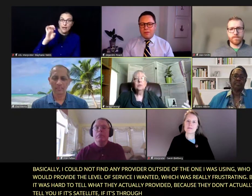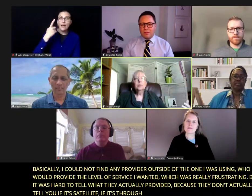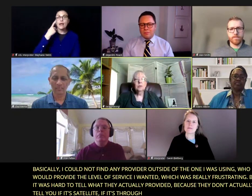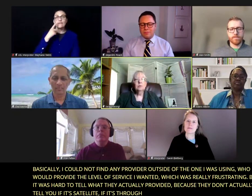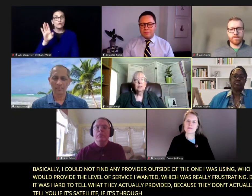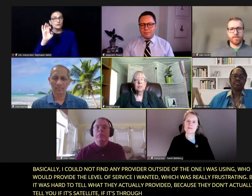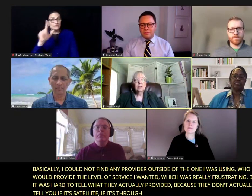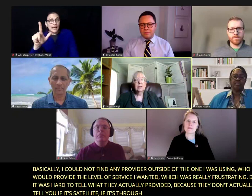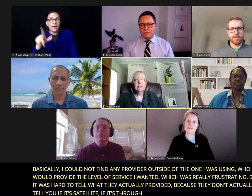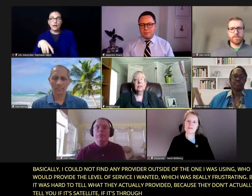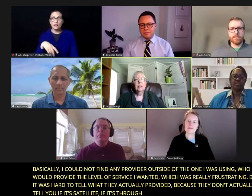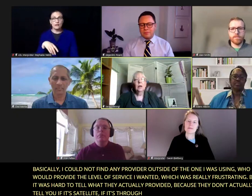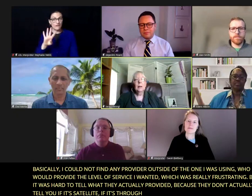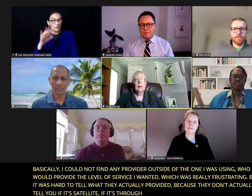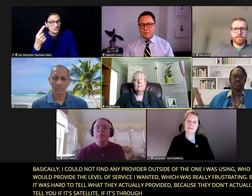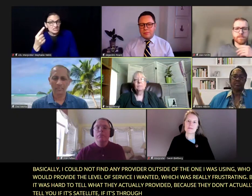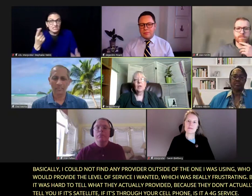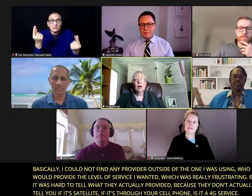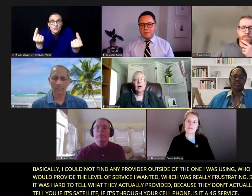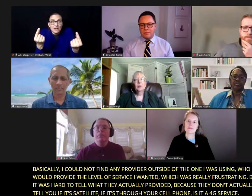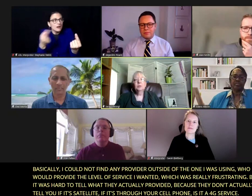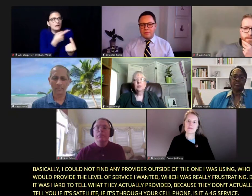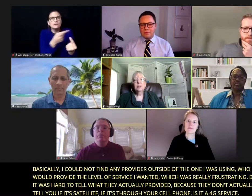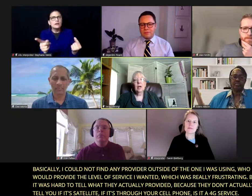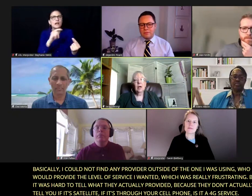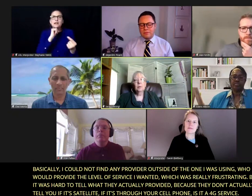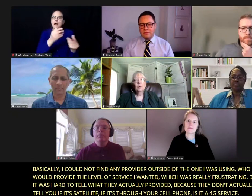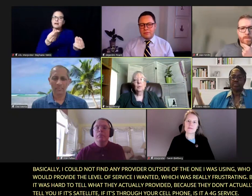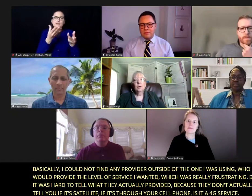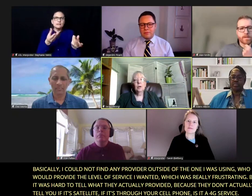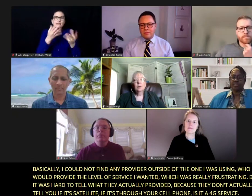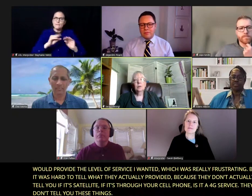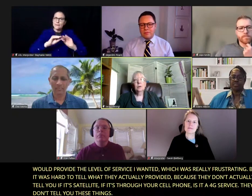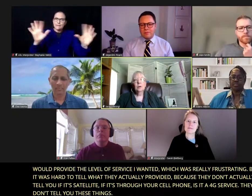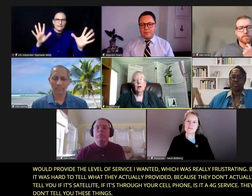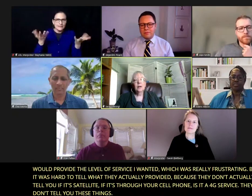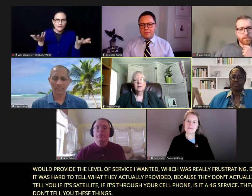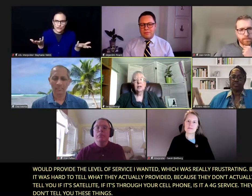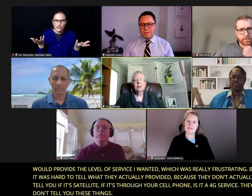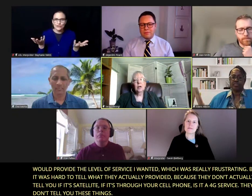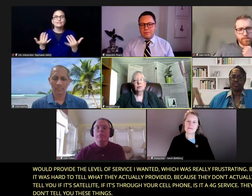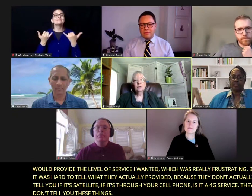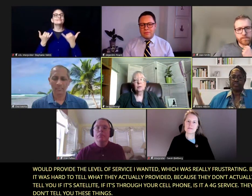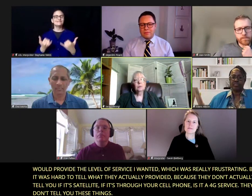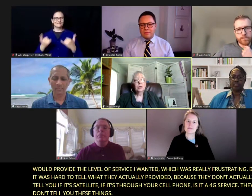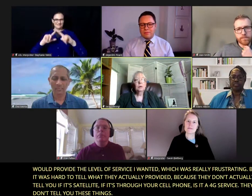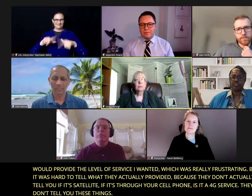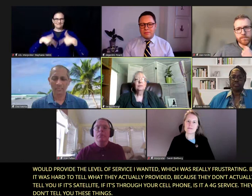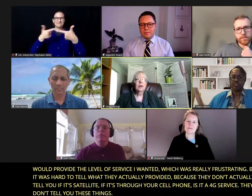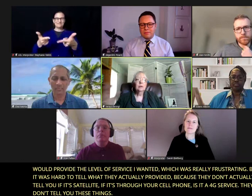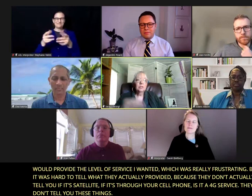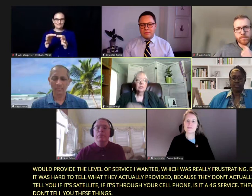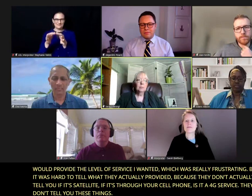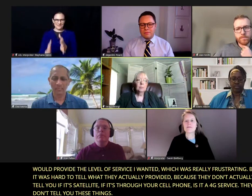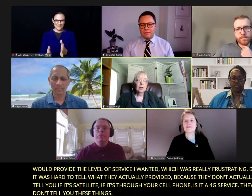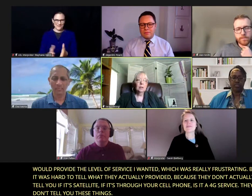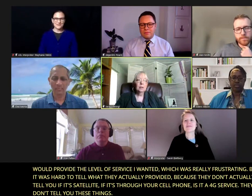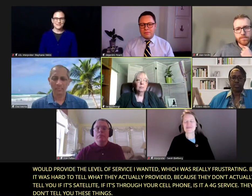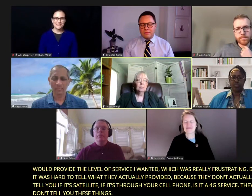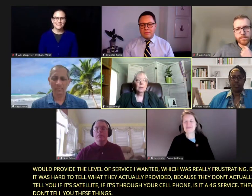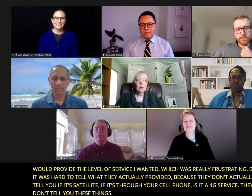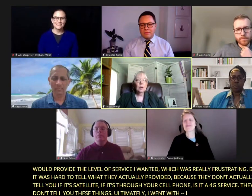They don't tell you these things. Ultimately, I signed a contract with my current provider to